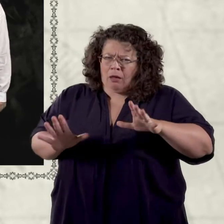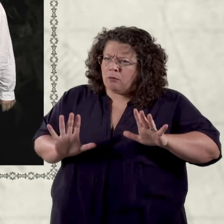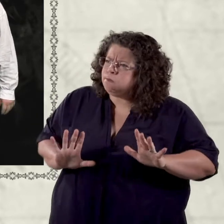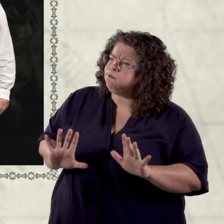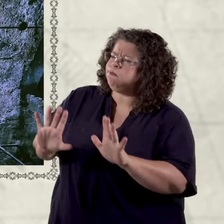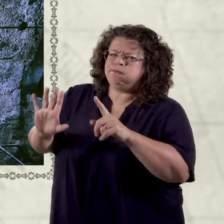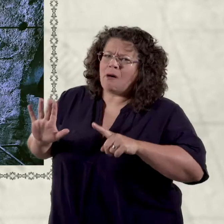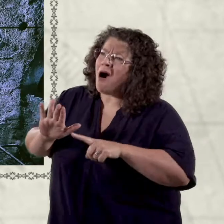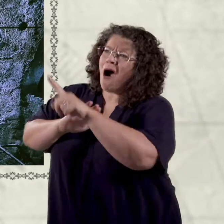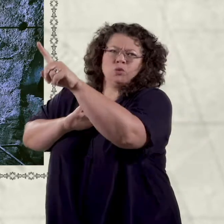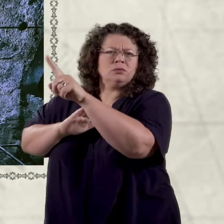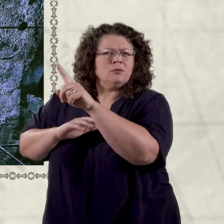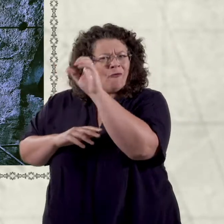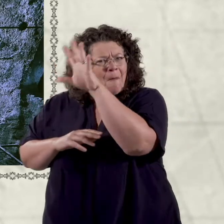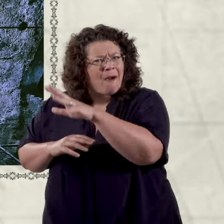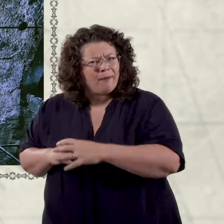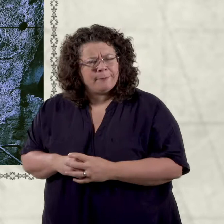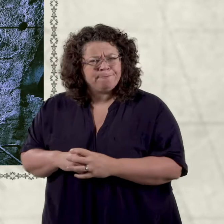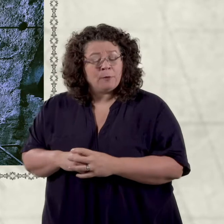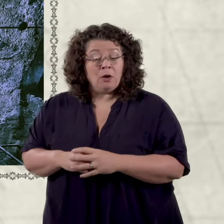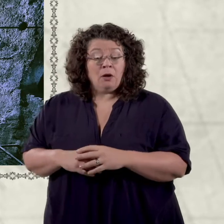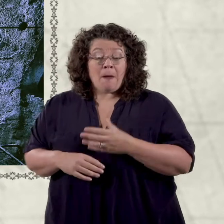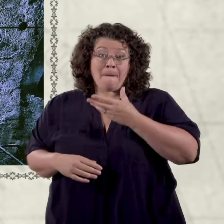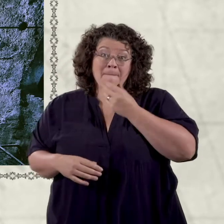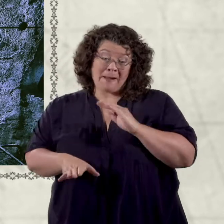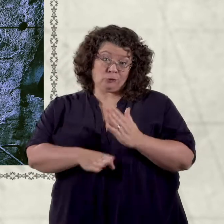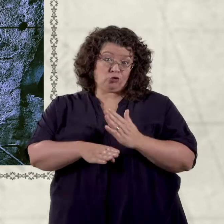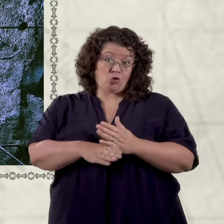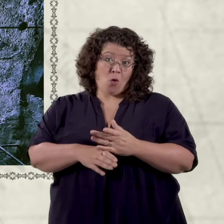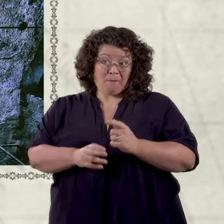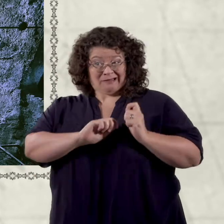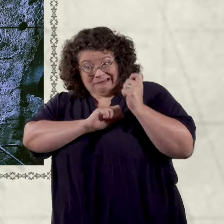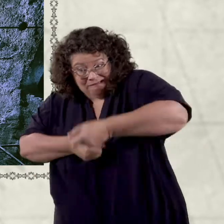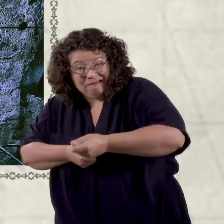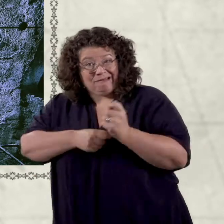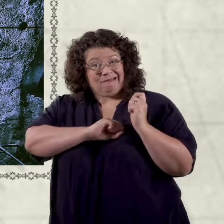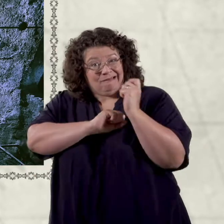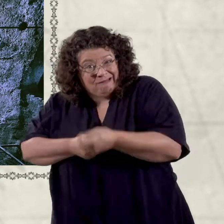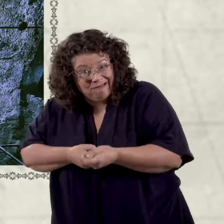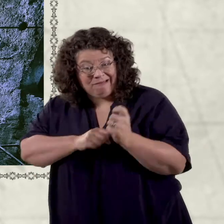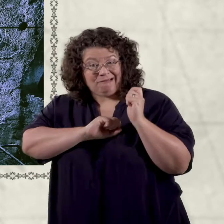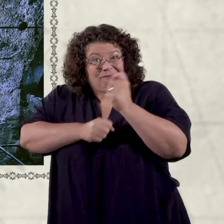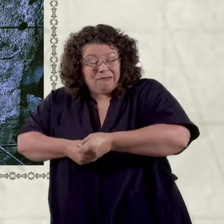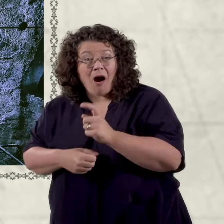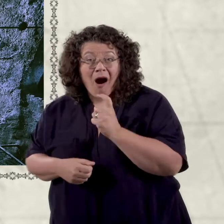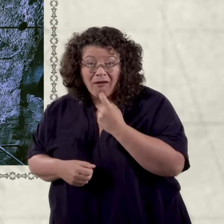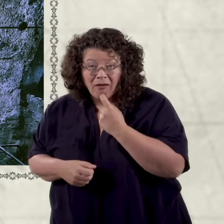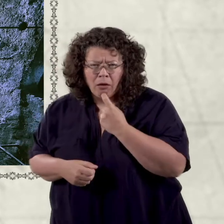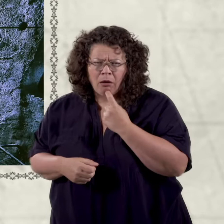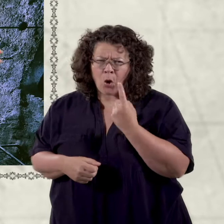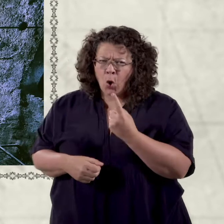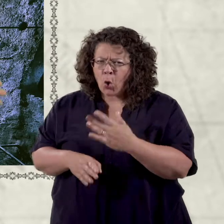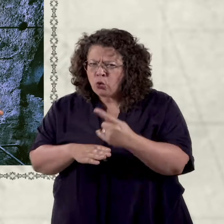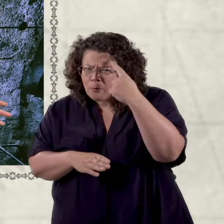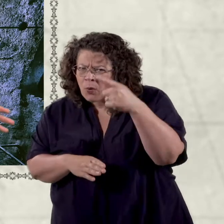mine. Now, if it was the men's job to mine for all this iron, whose job do you think it was to